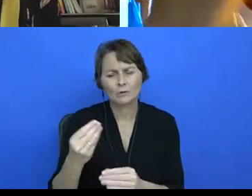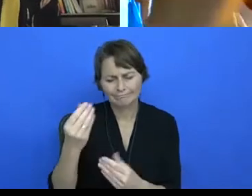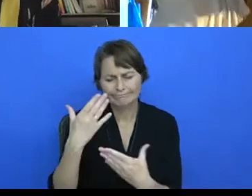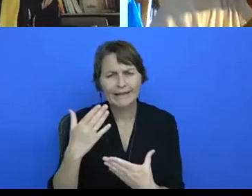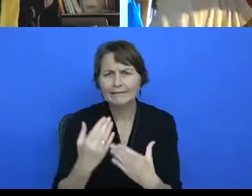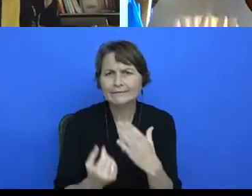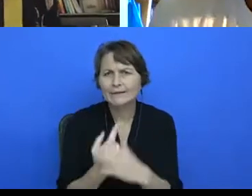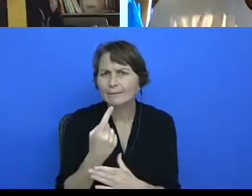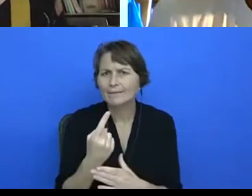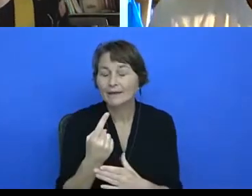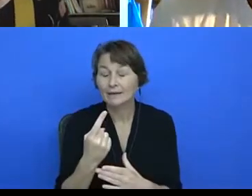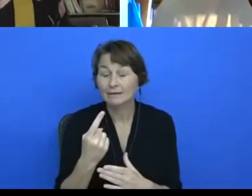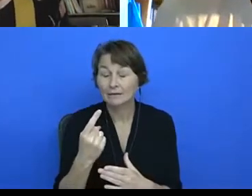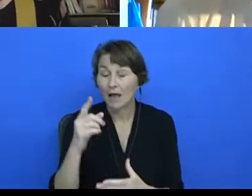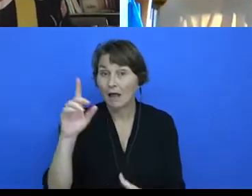everything goes crash,